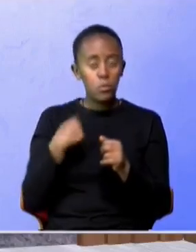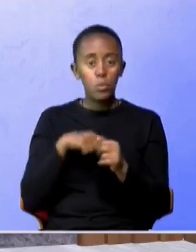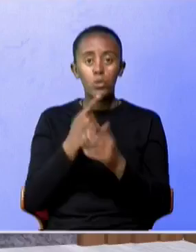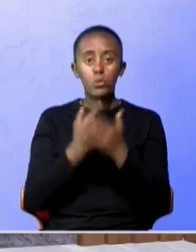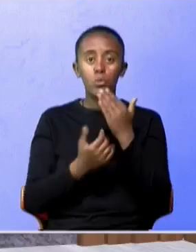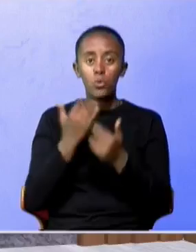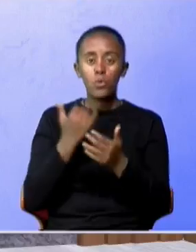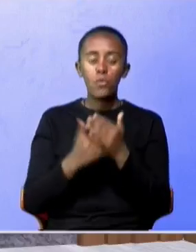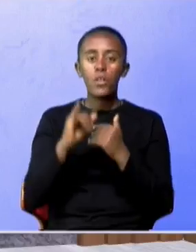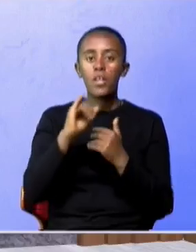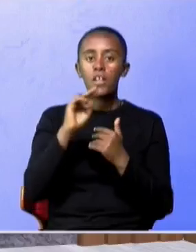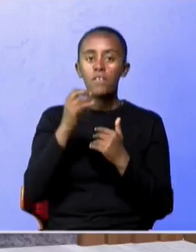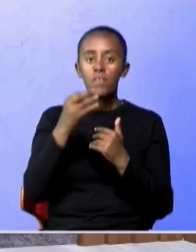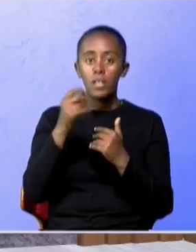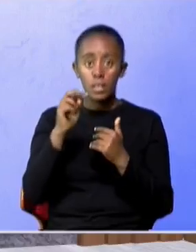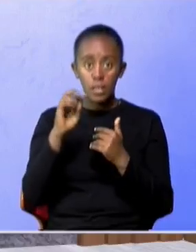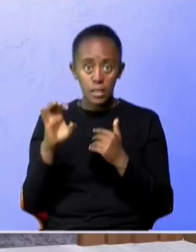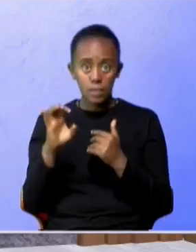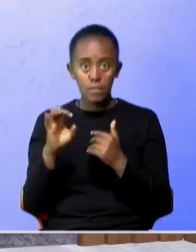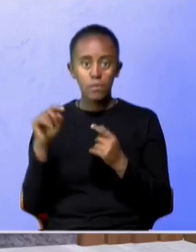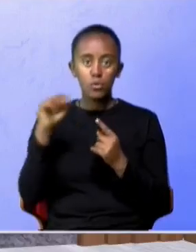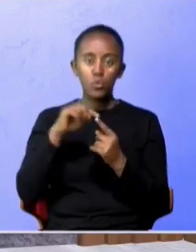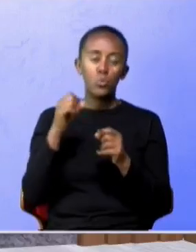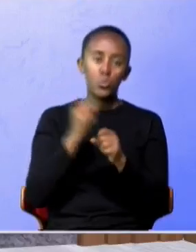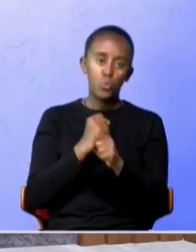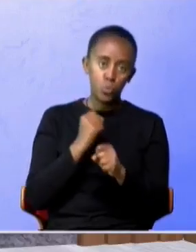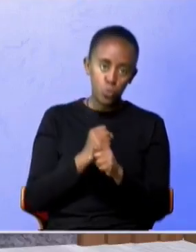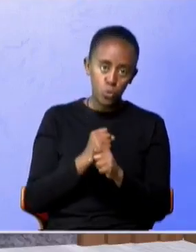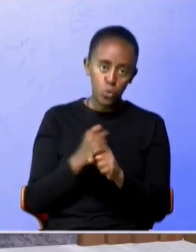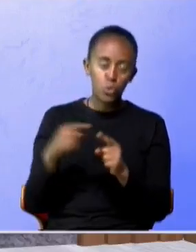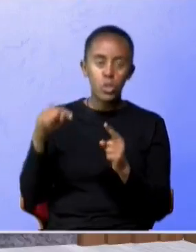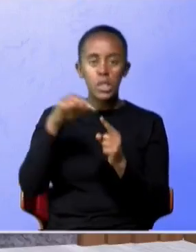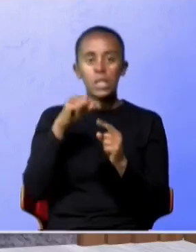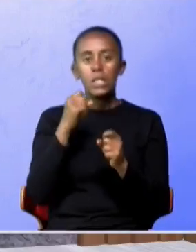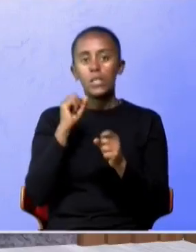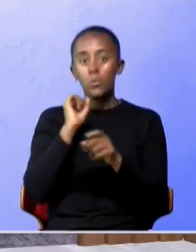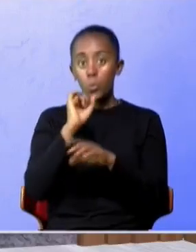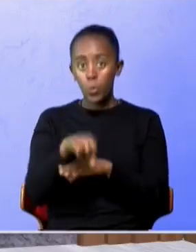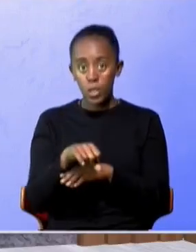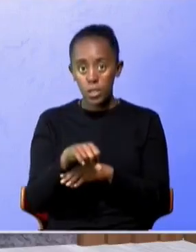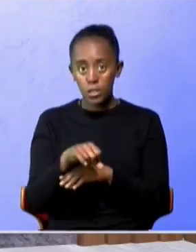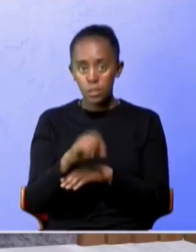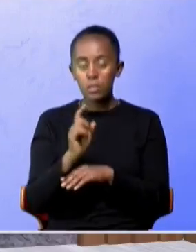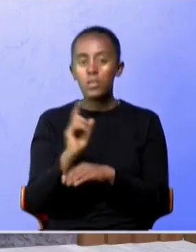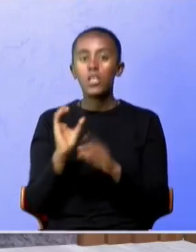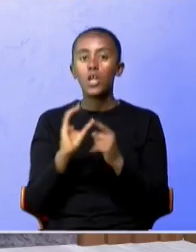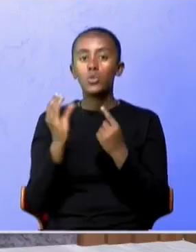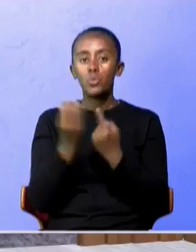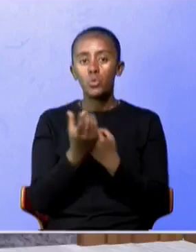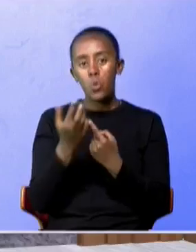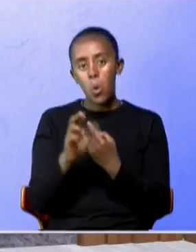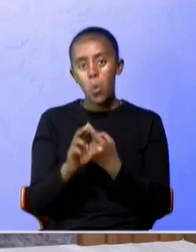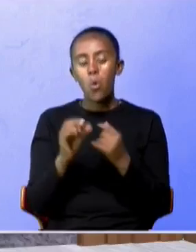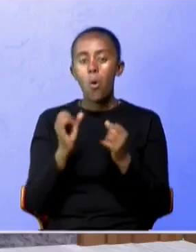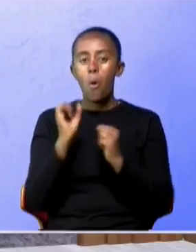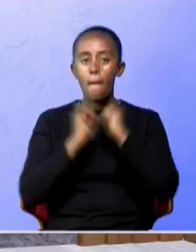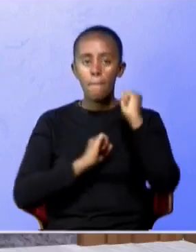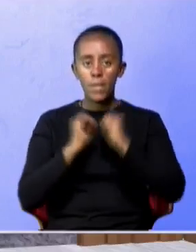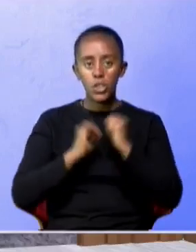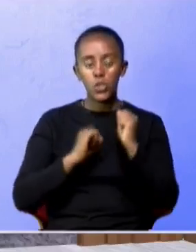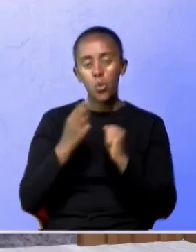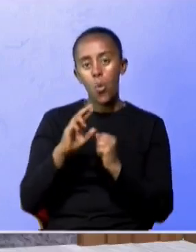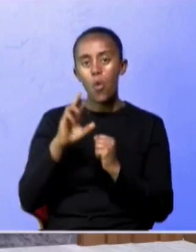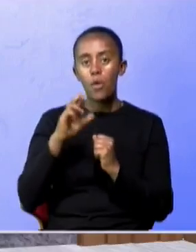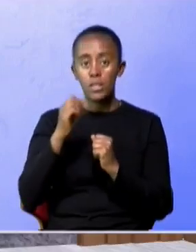about infinitives, we said to do or to win a situation or a competition or a